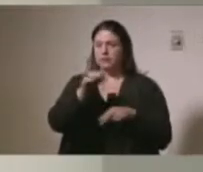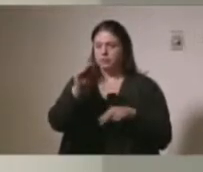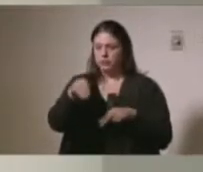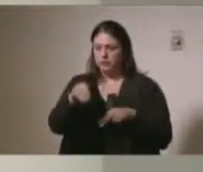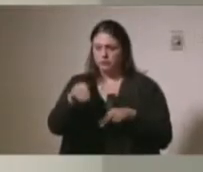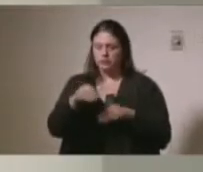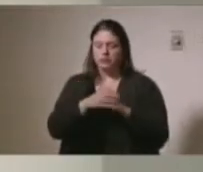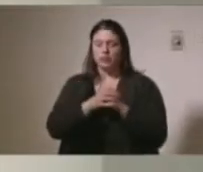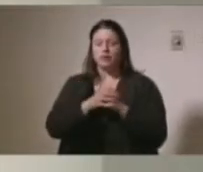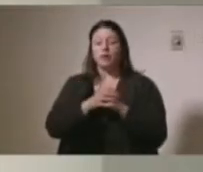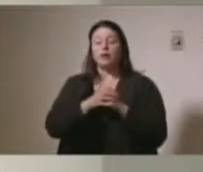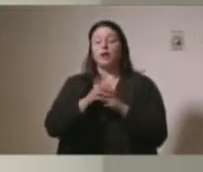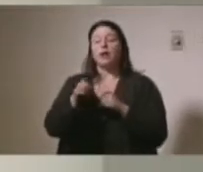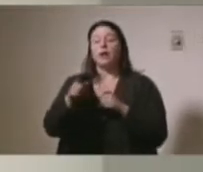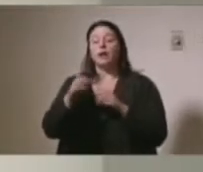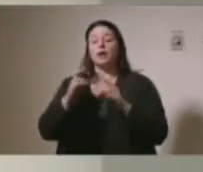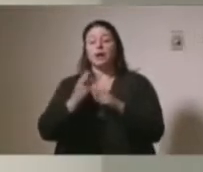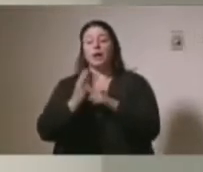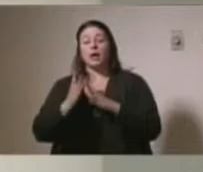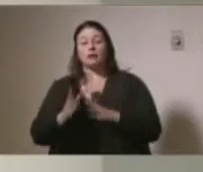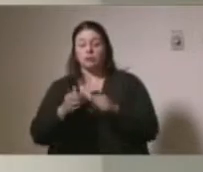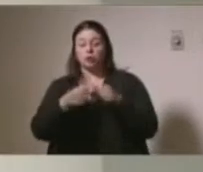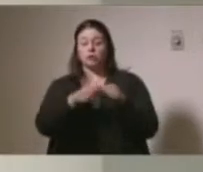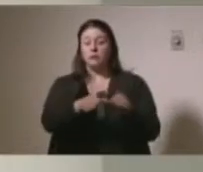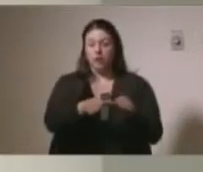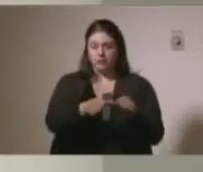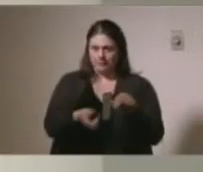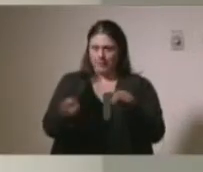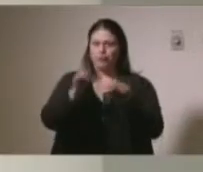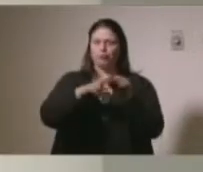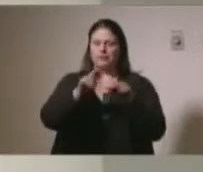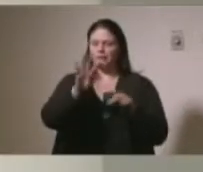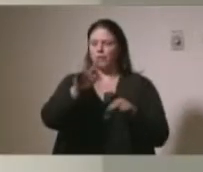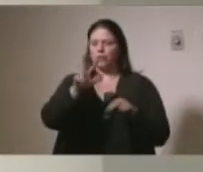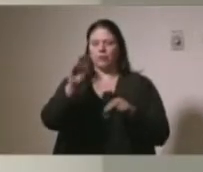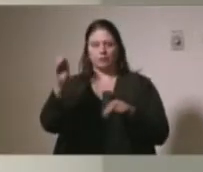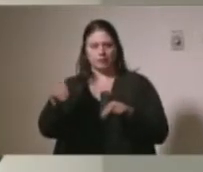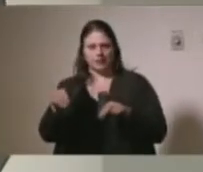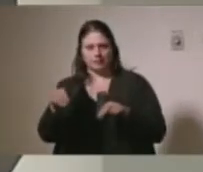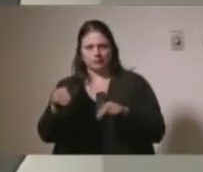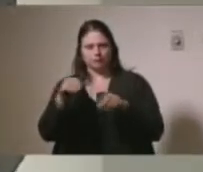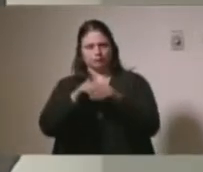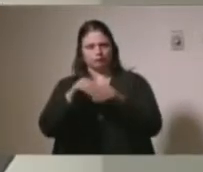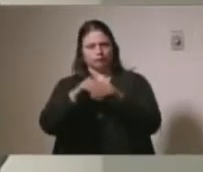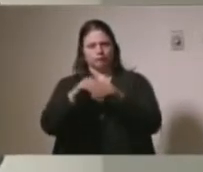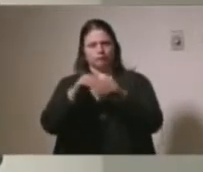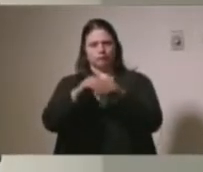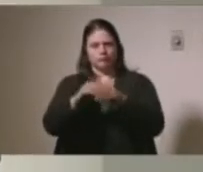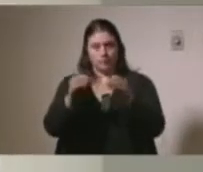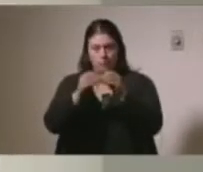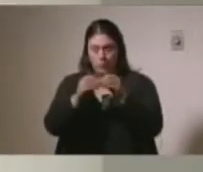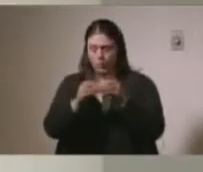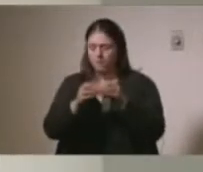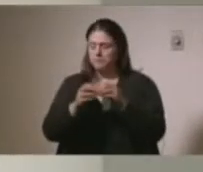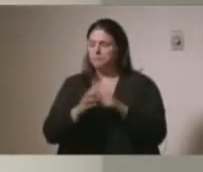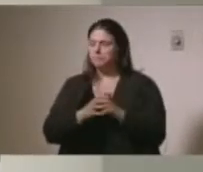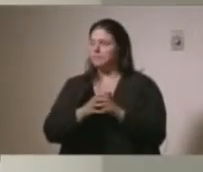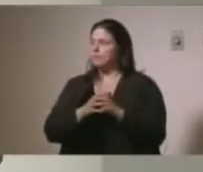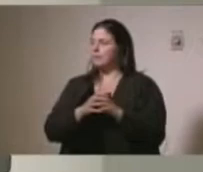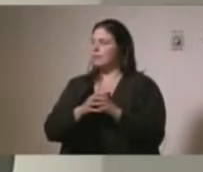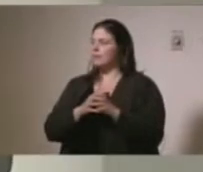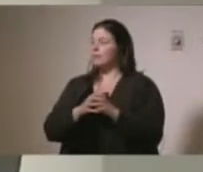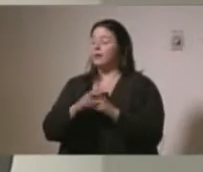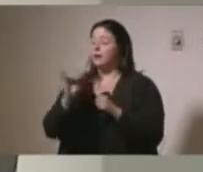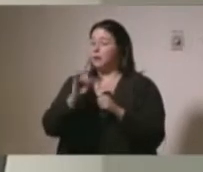its customer deposits by 43%. And this is further reinforced in a statement of corporate intent